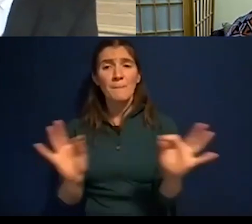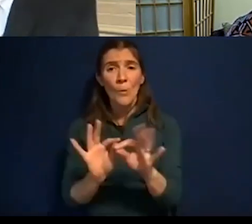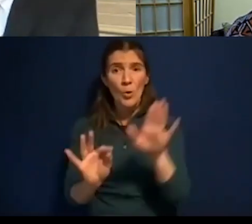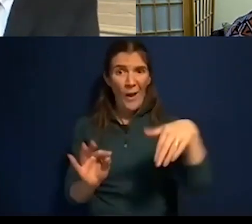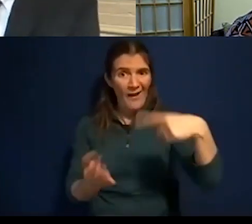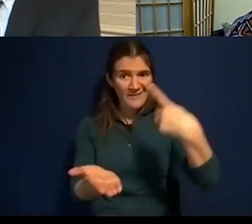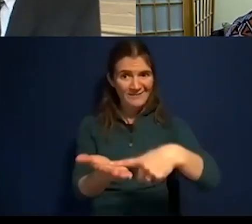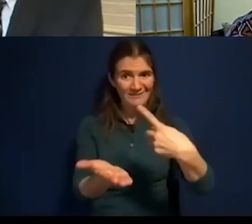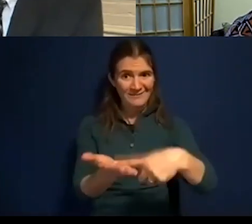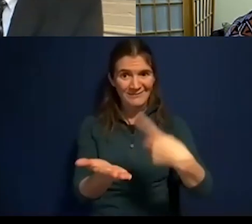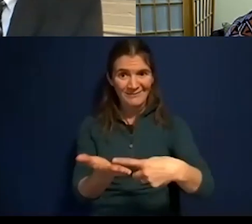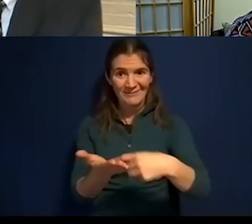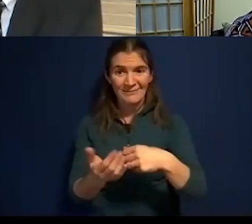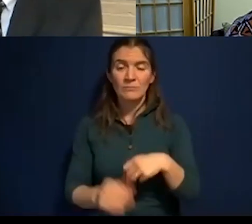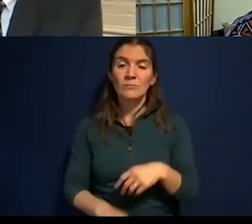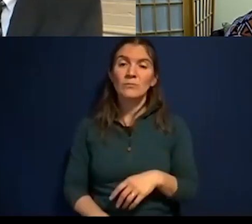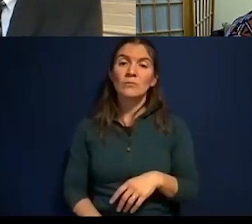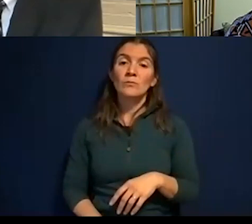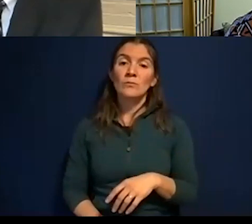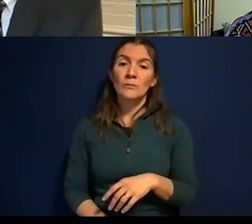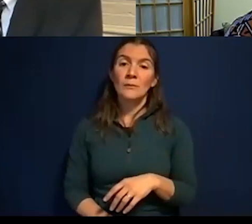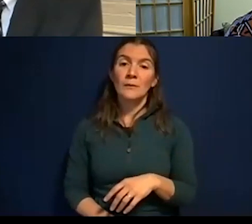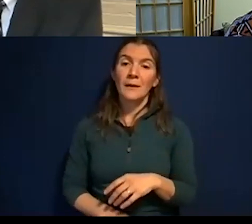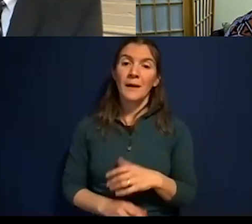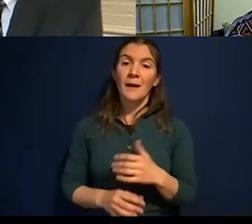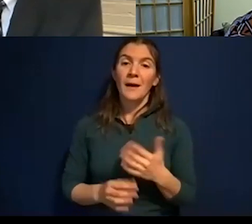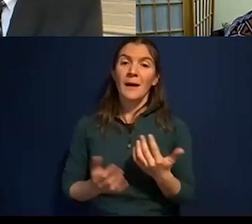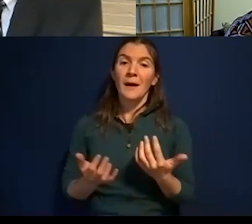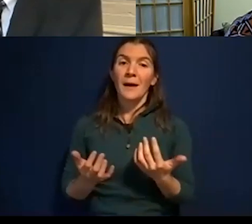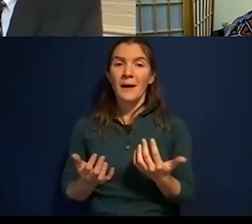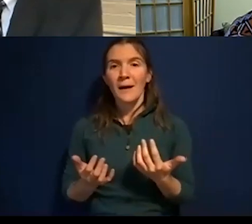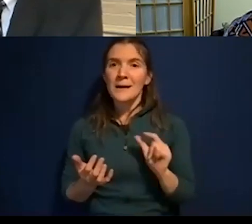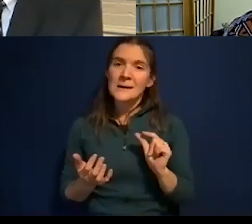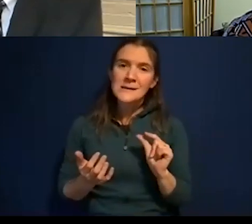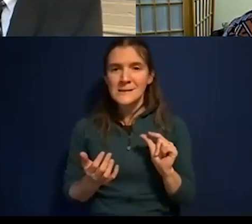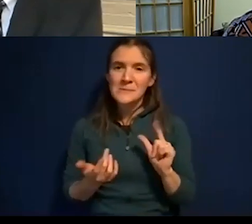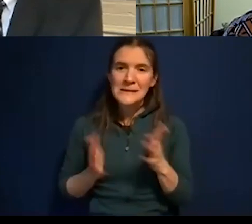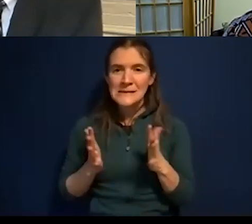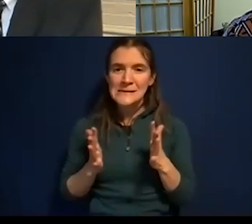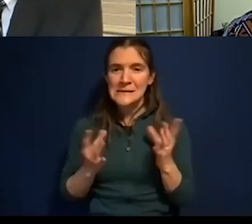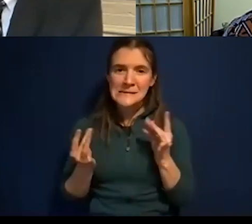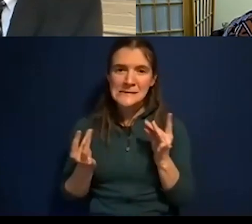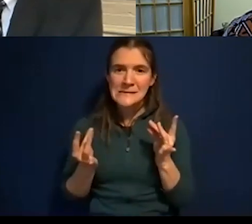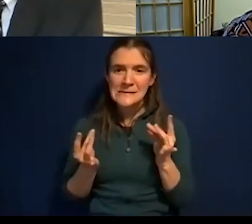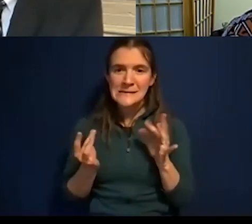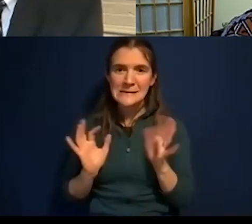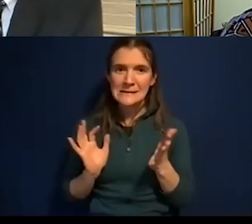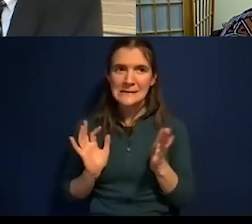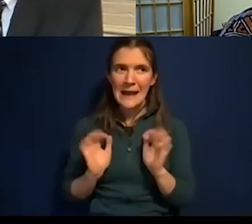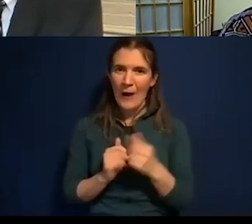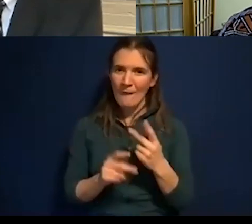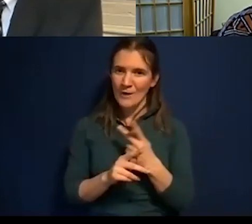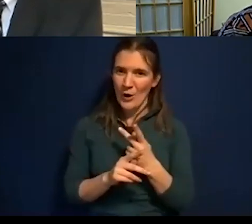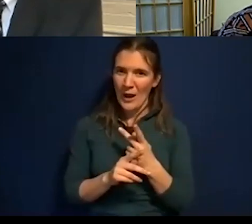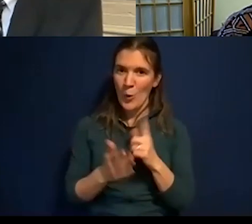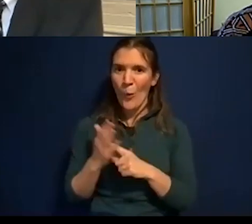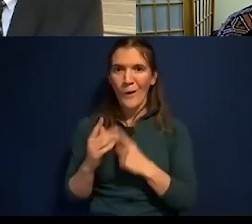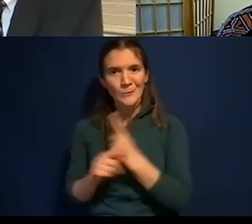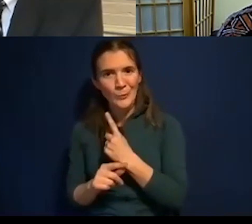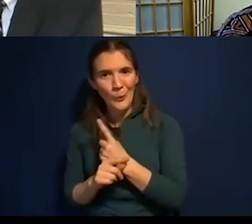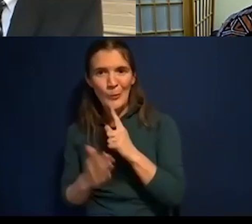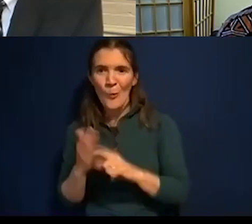discussed around this, you know, slightly awkward issue of, you know, where our sensibilities are about the appropriate